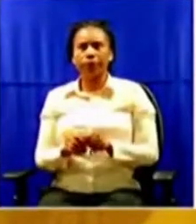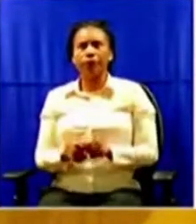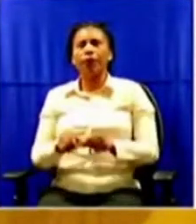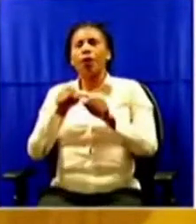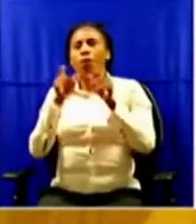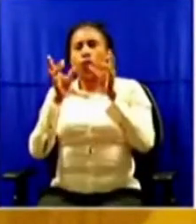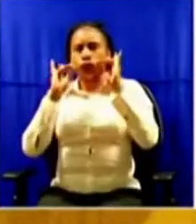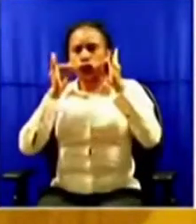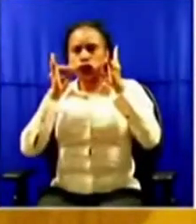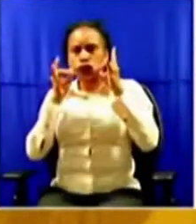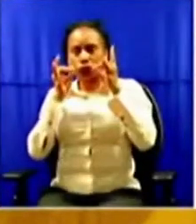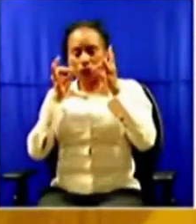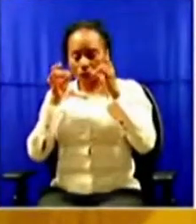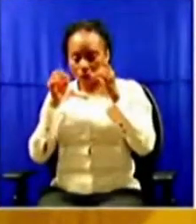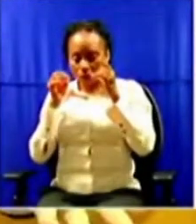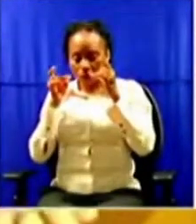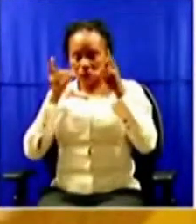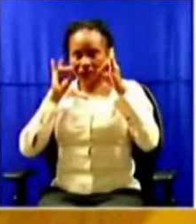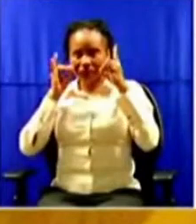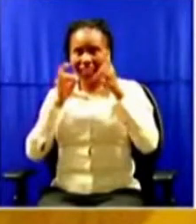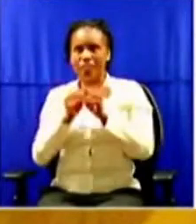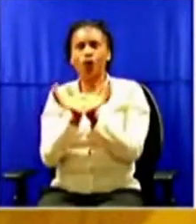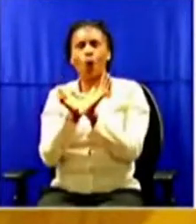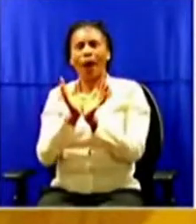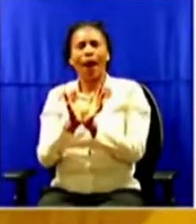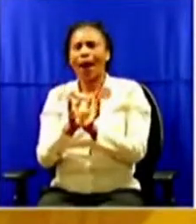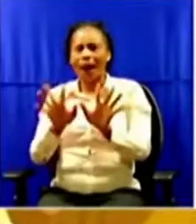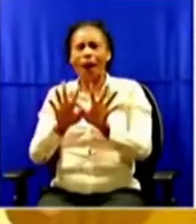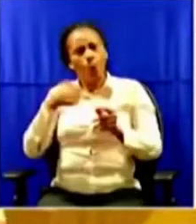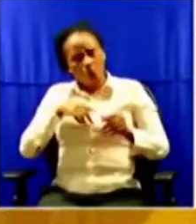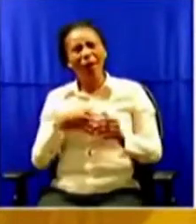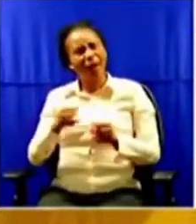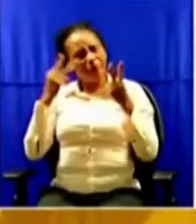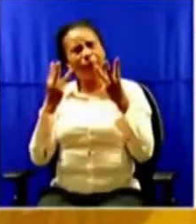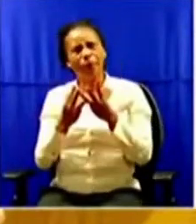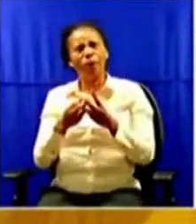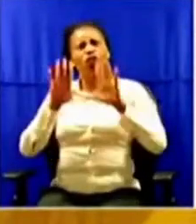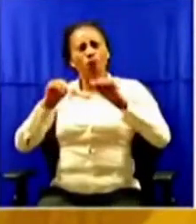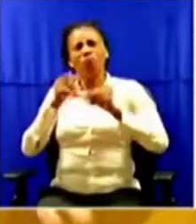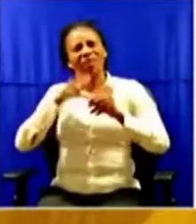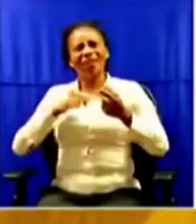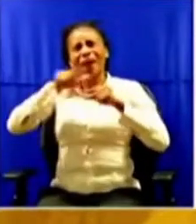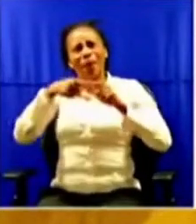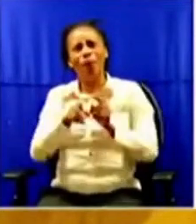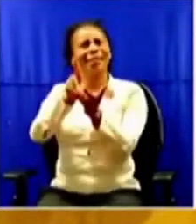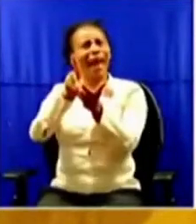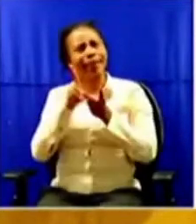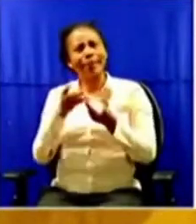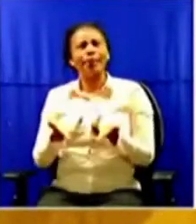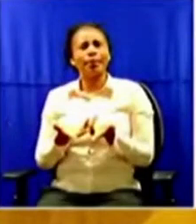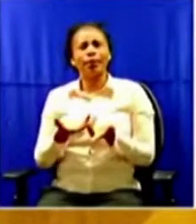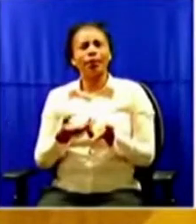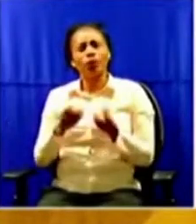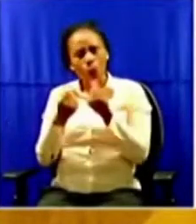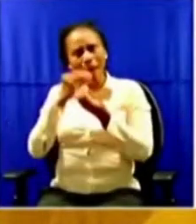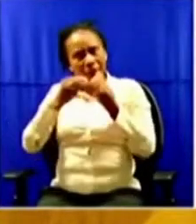debt, and then presents a budget with much more debt. Stop telling us about it and do something about it.